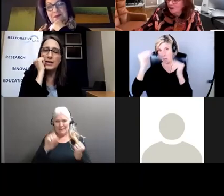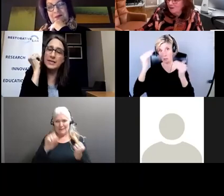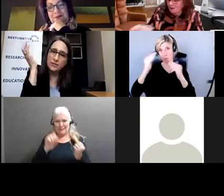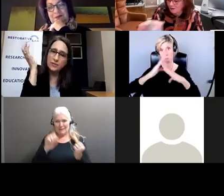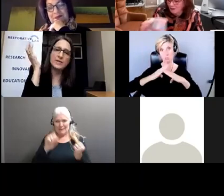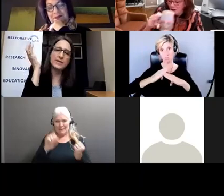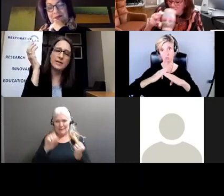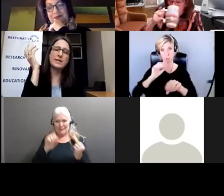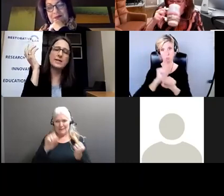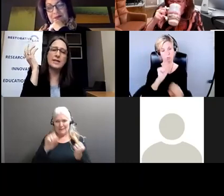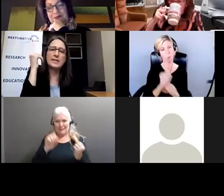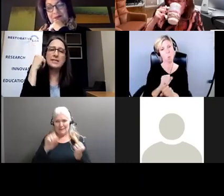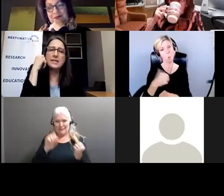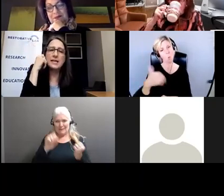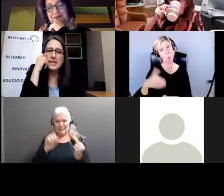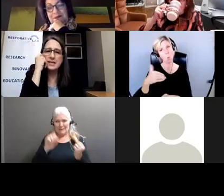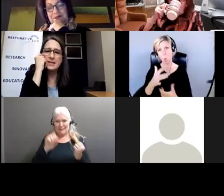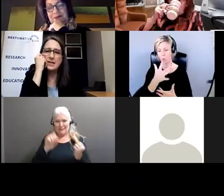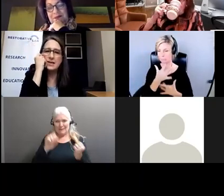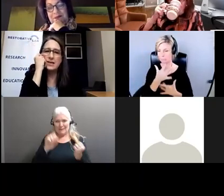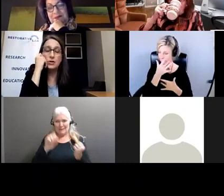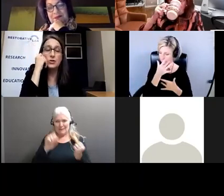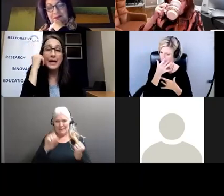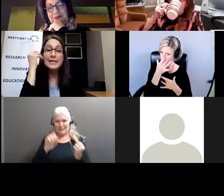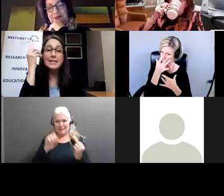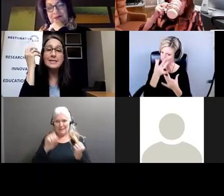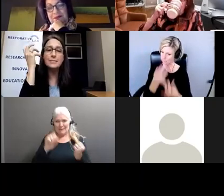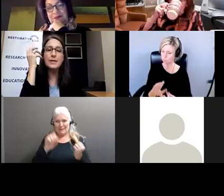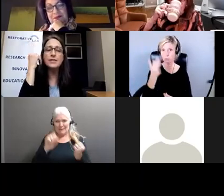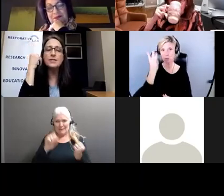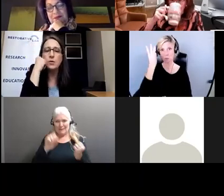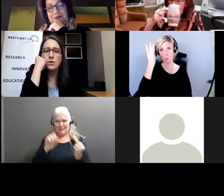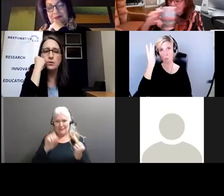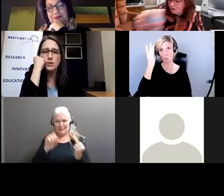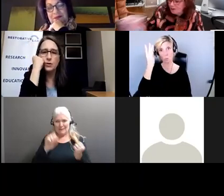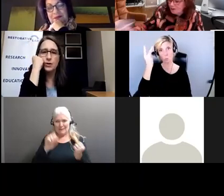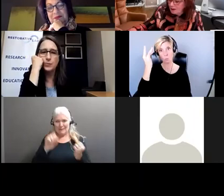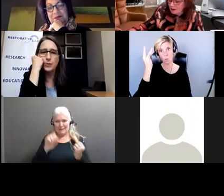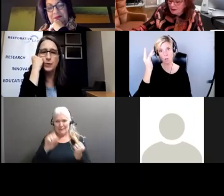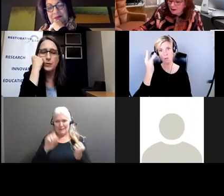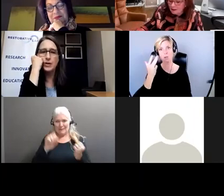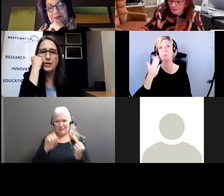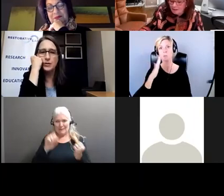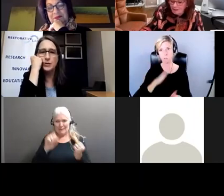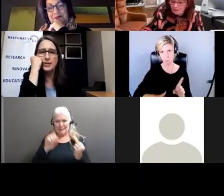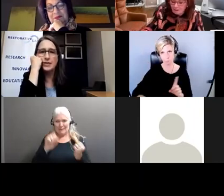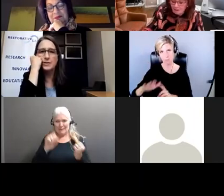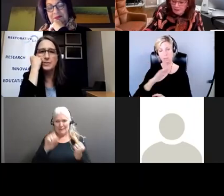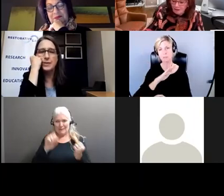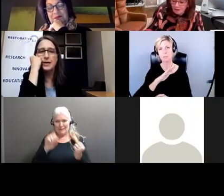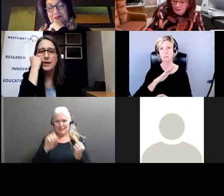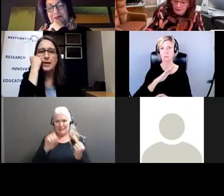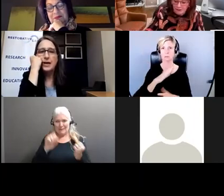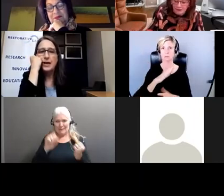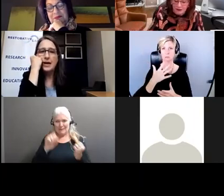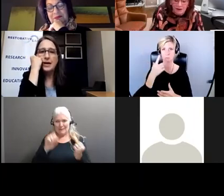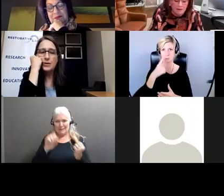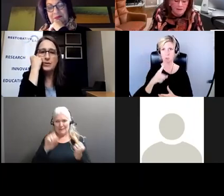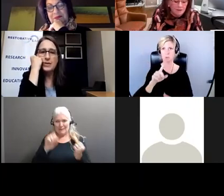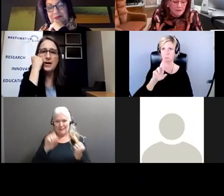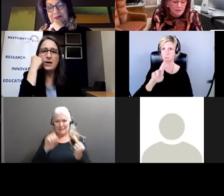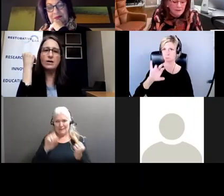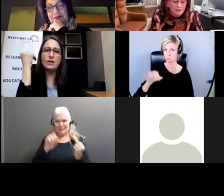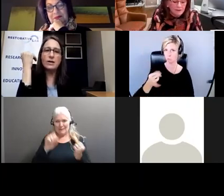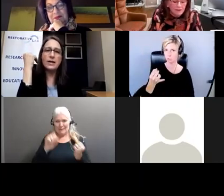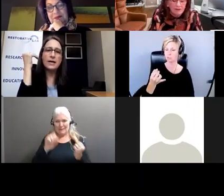work is interesting in the sense that there's space and place for a restorative approach, certainly to be